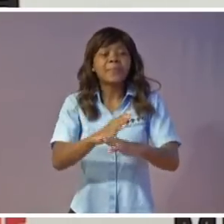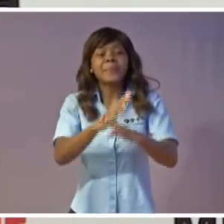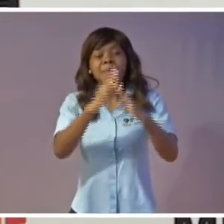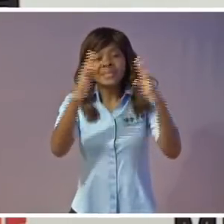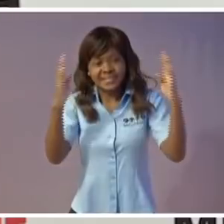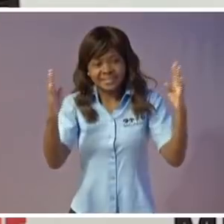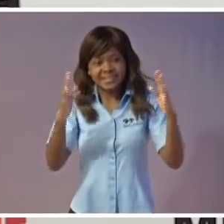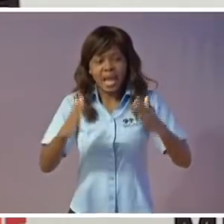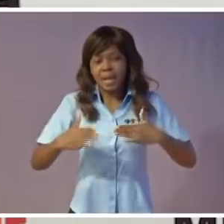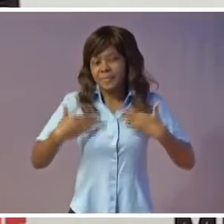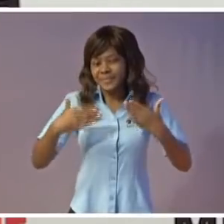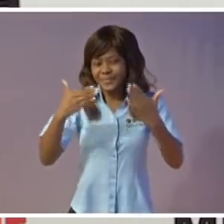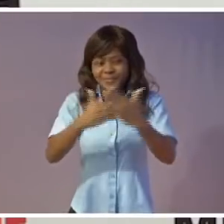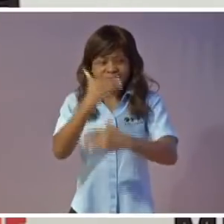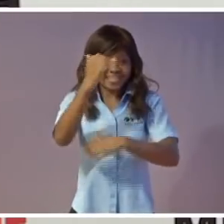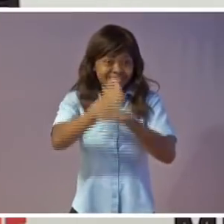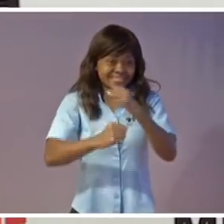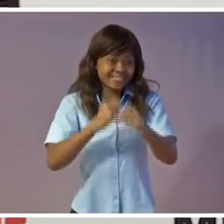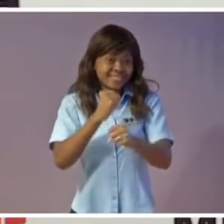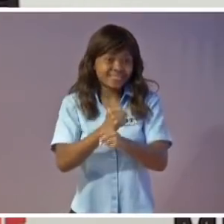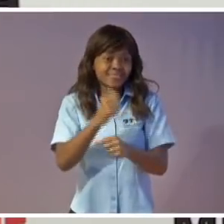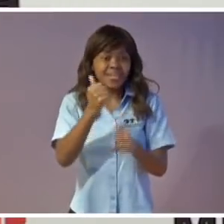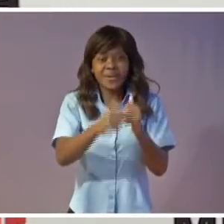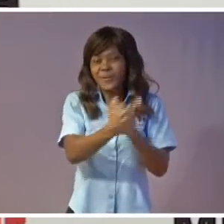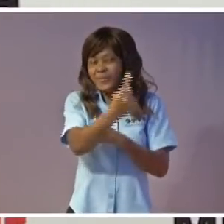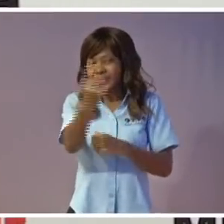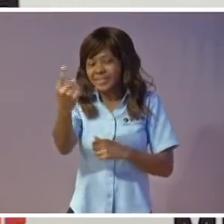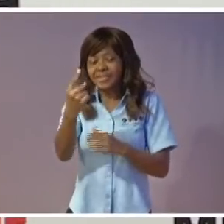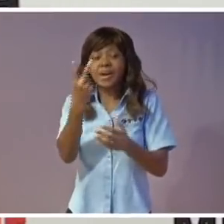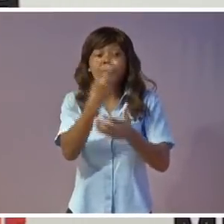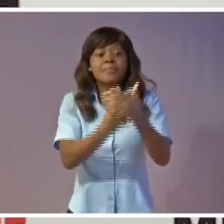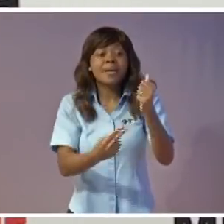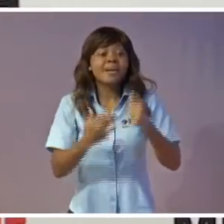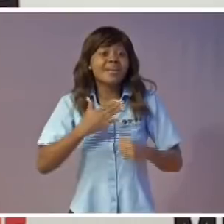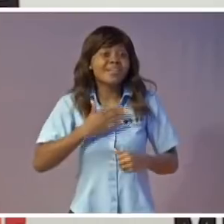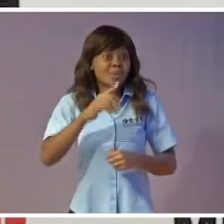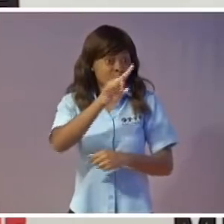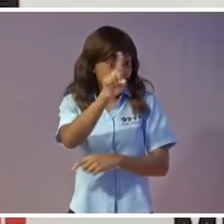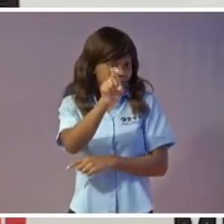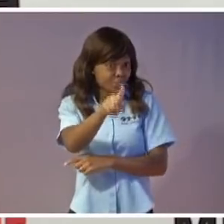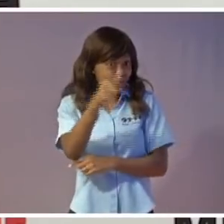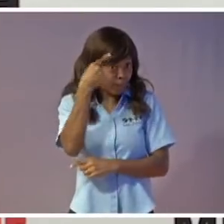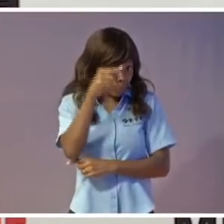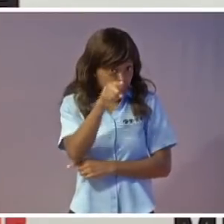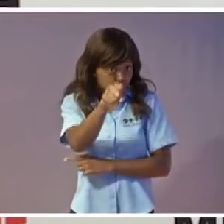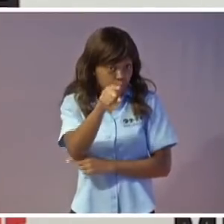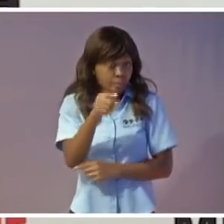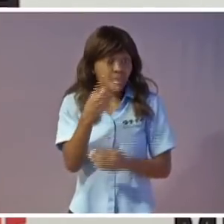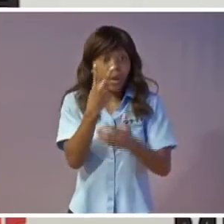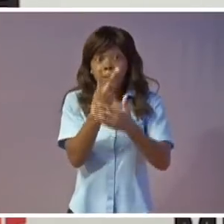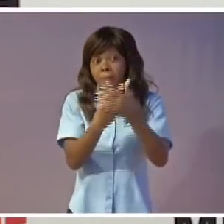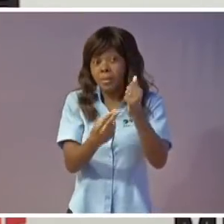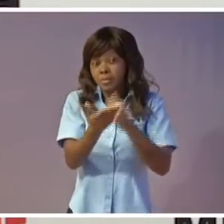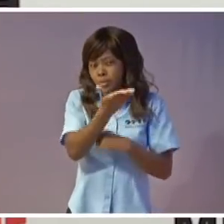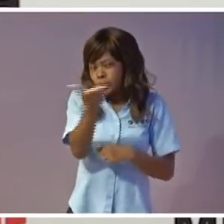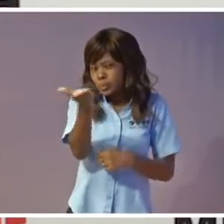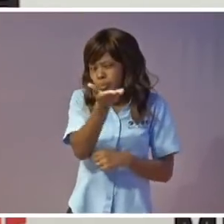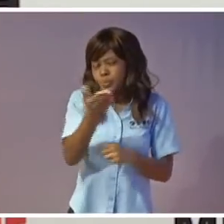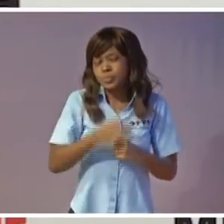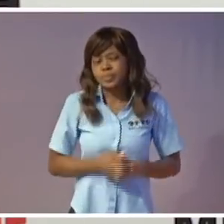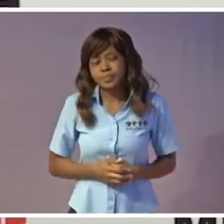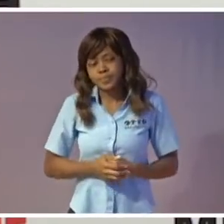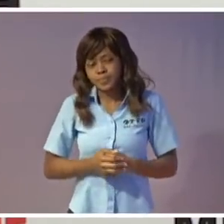on the panel. Both my questions this morning are for both of you all on the panel. Firstly, we saw the